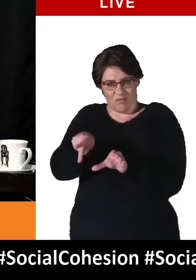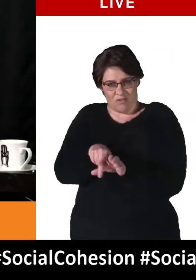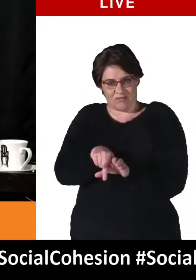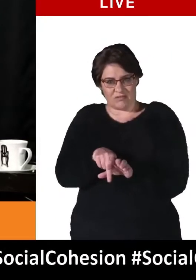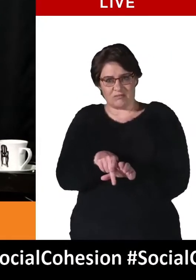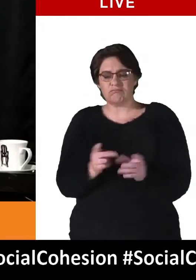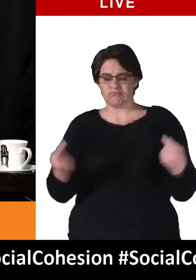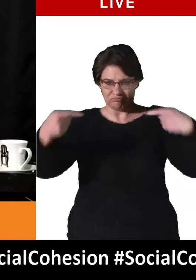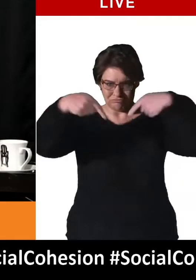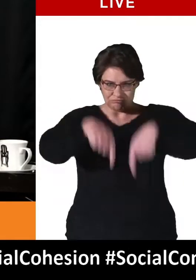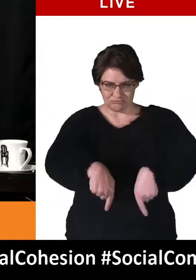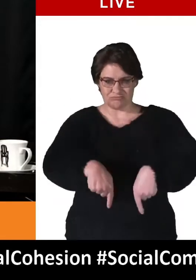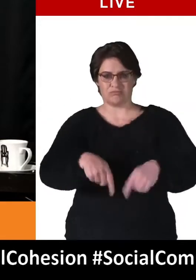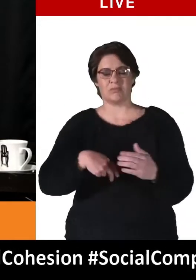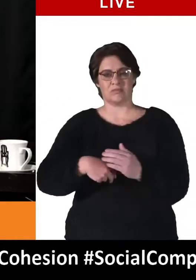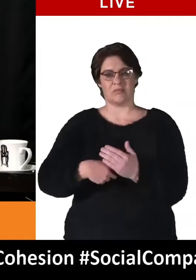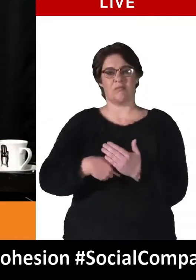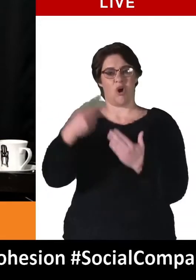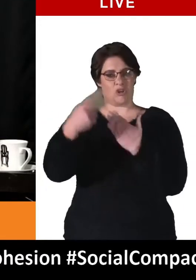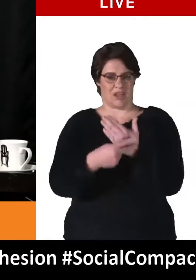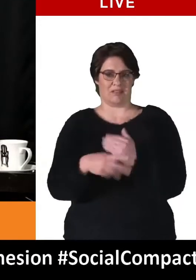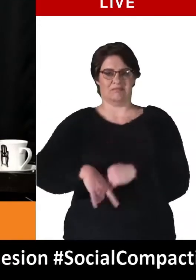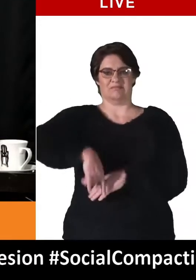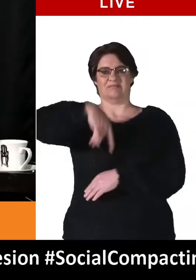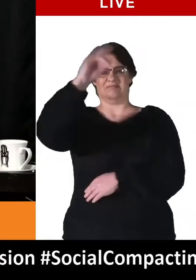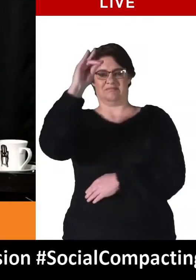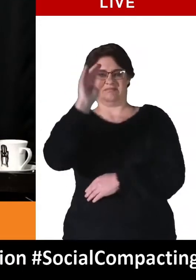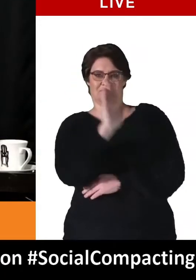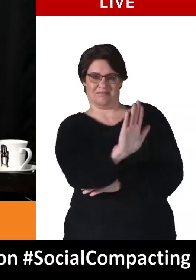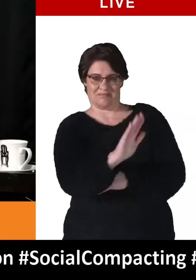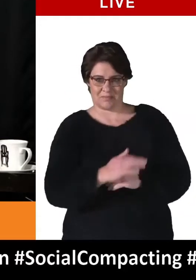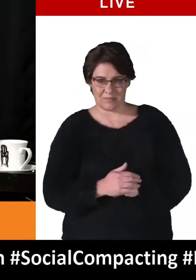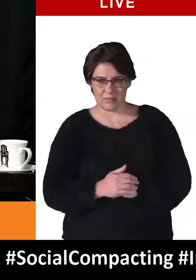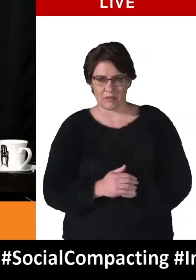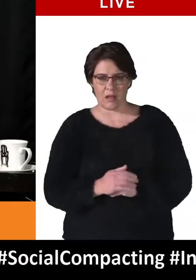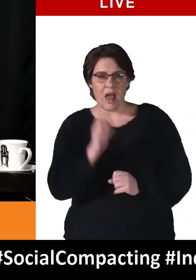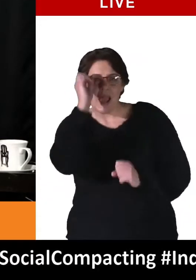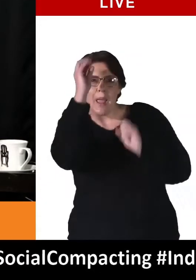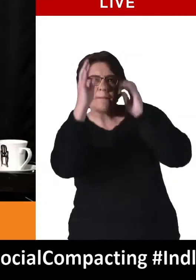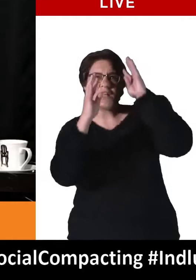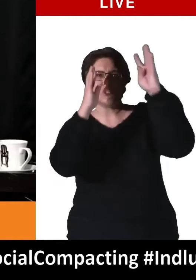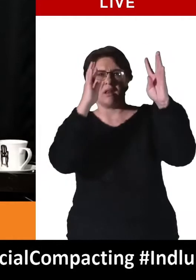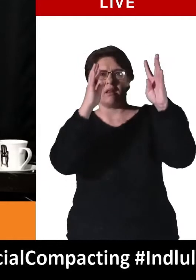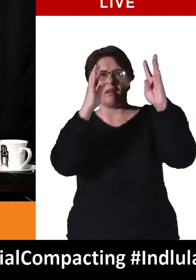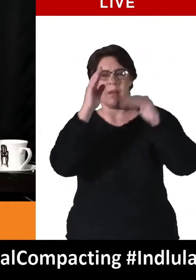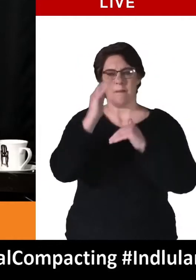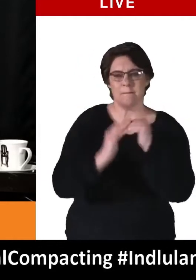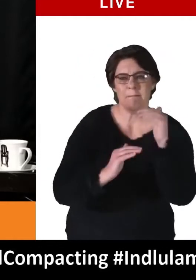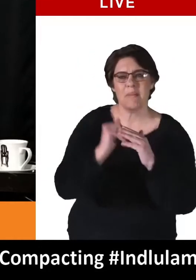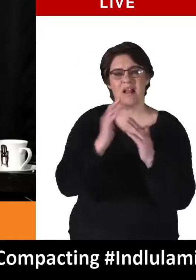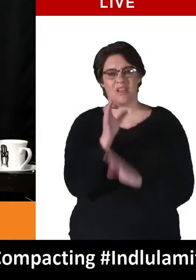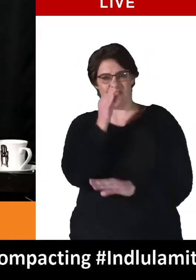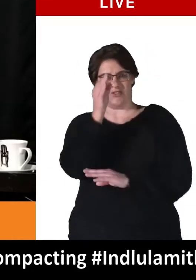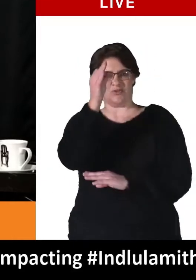bring to the Indlulamithi initiative. The work of imagining and building